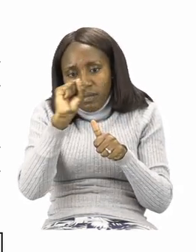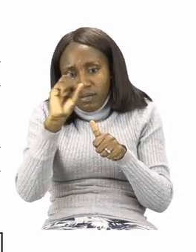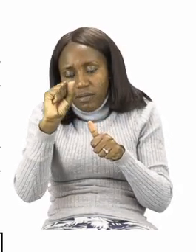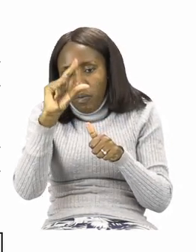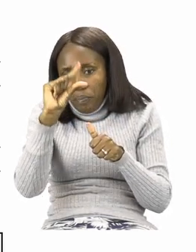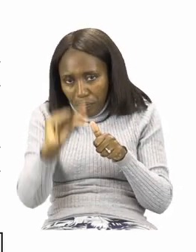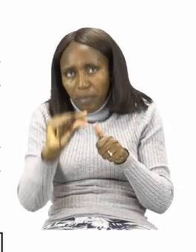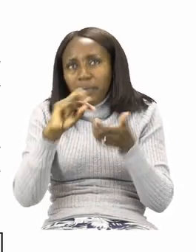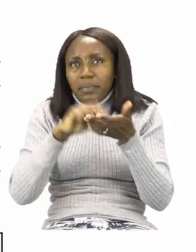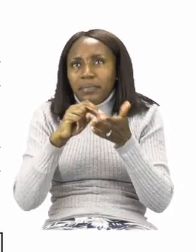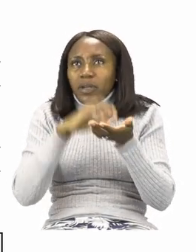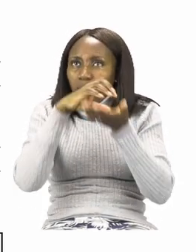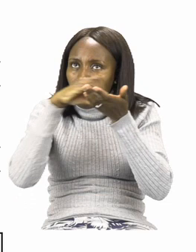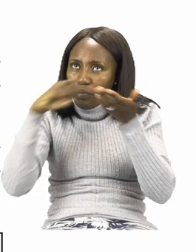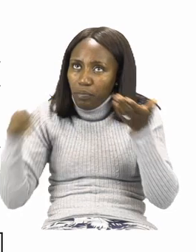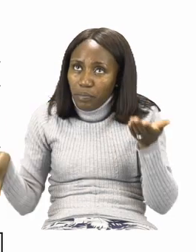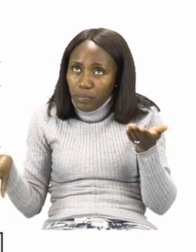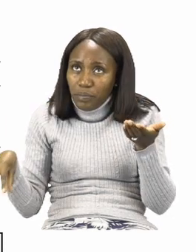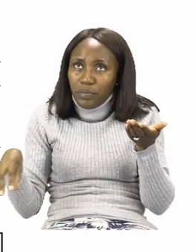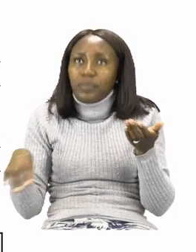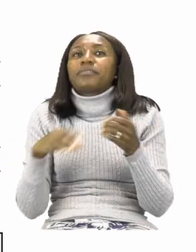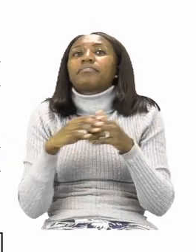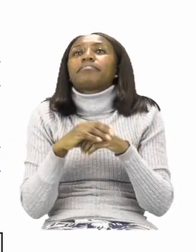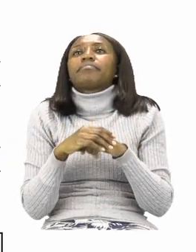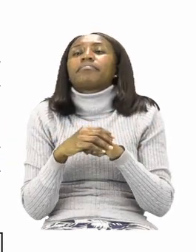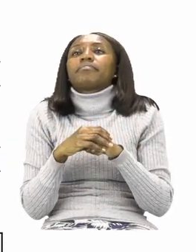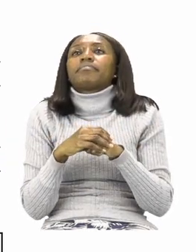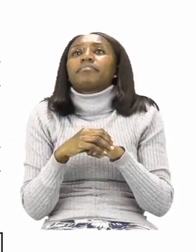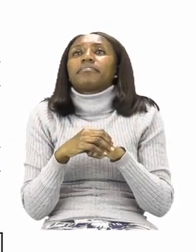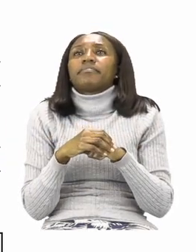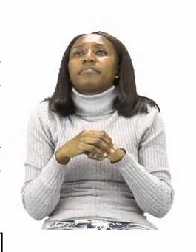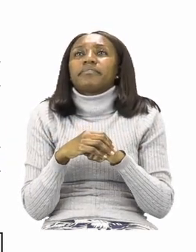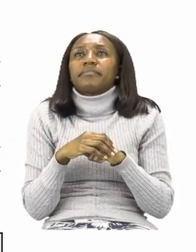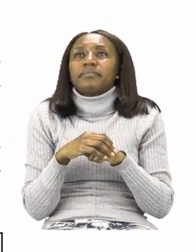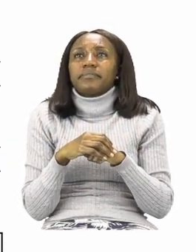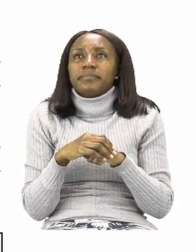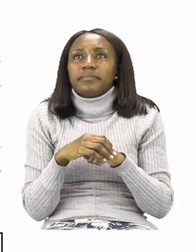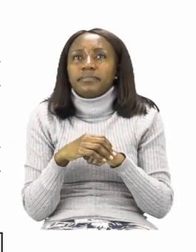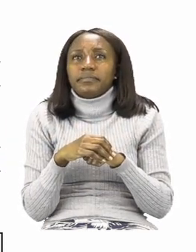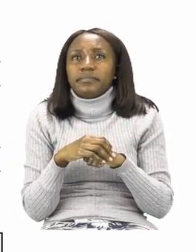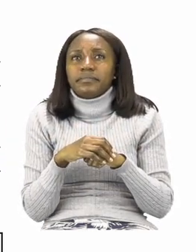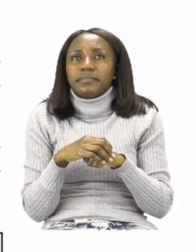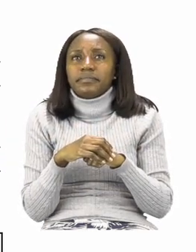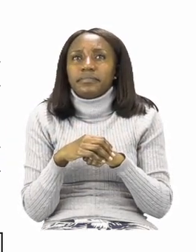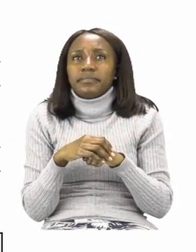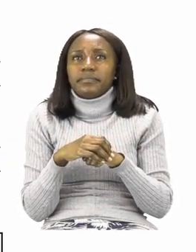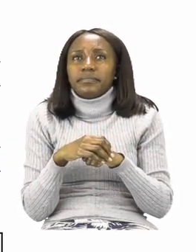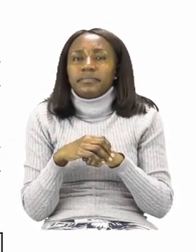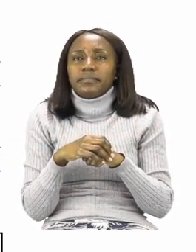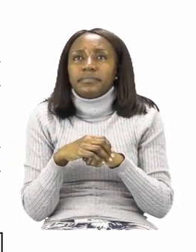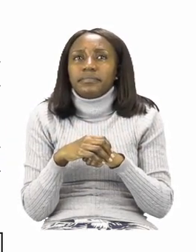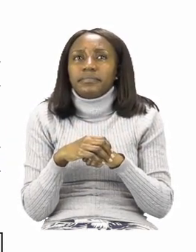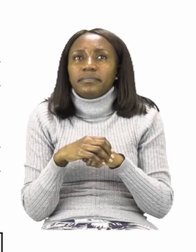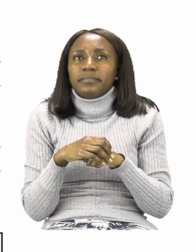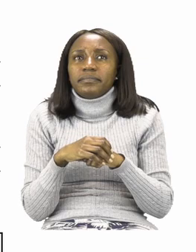We said when we say less than, we have to